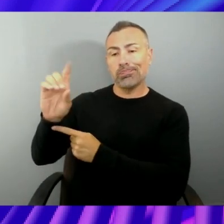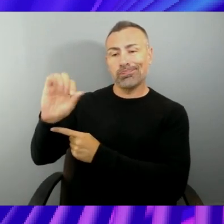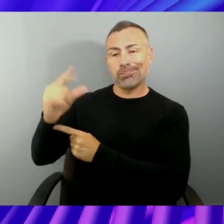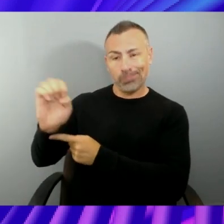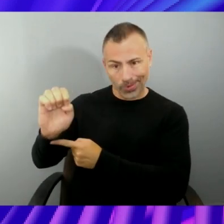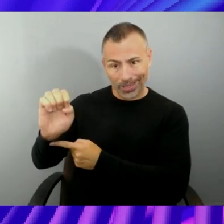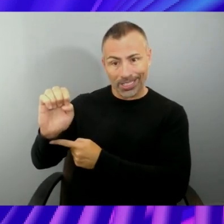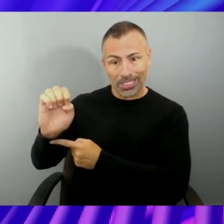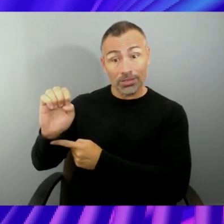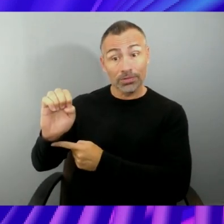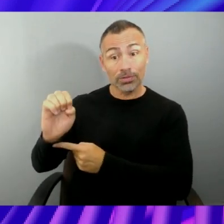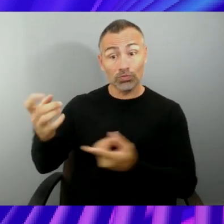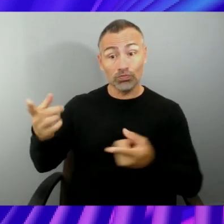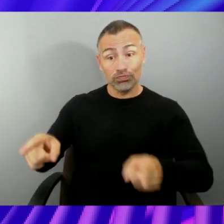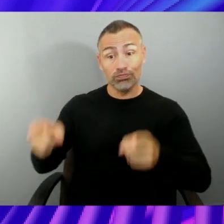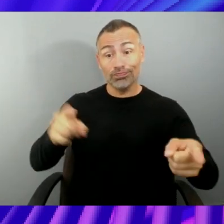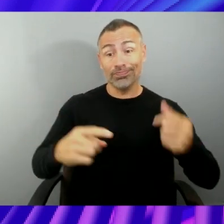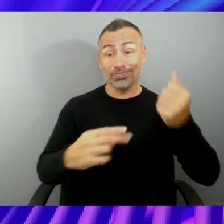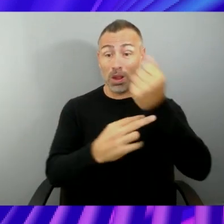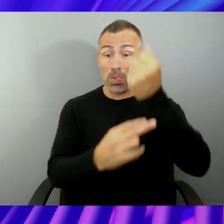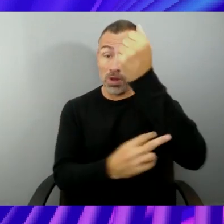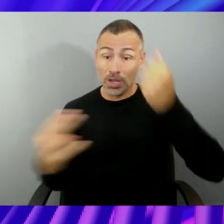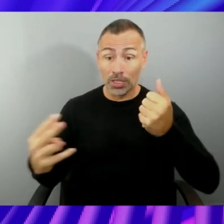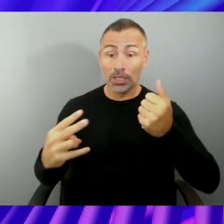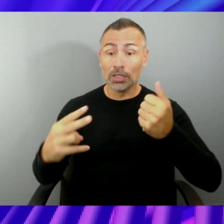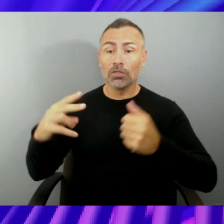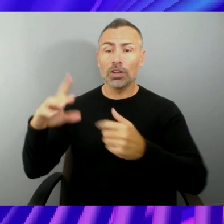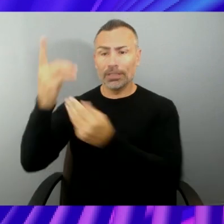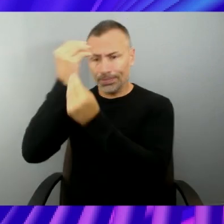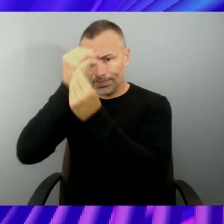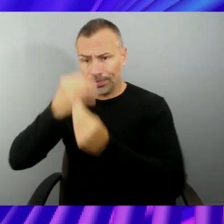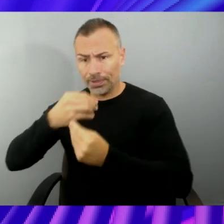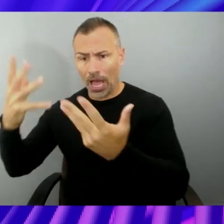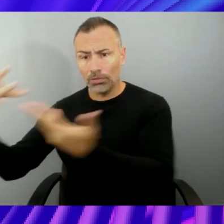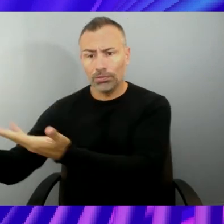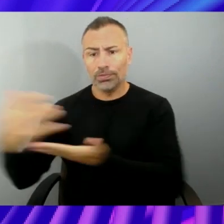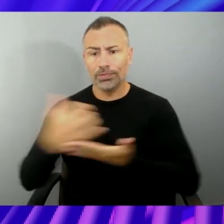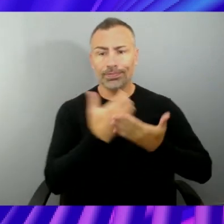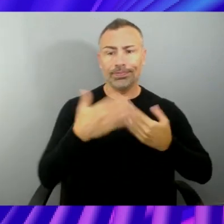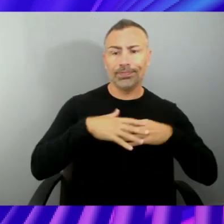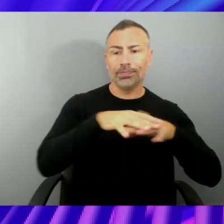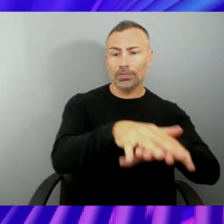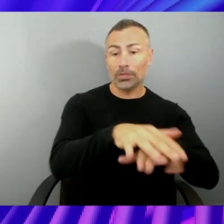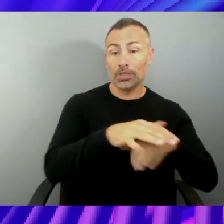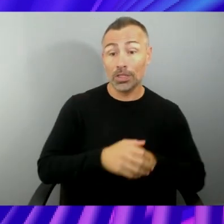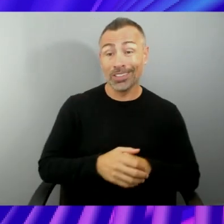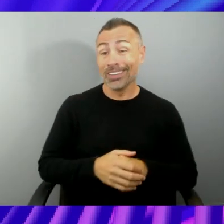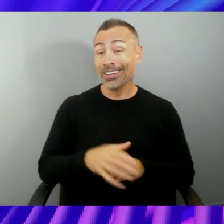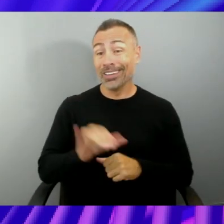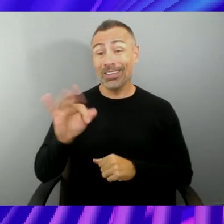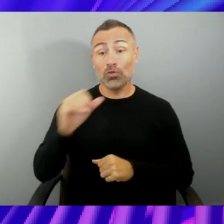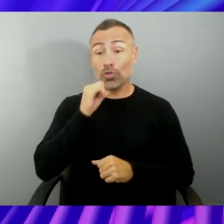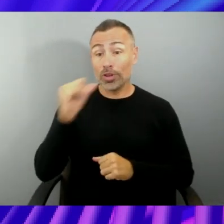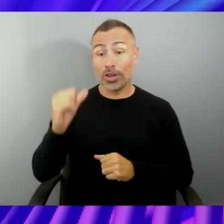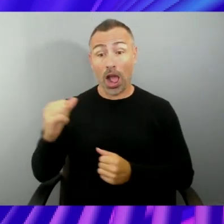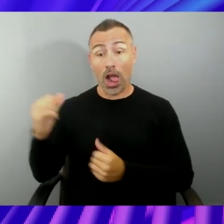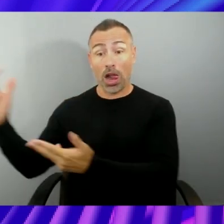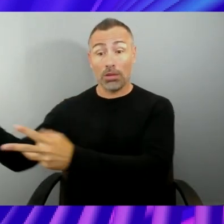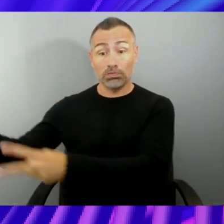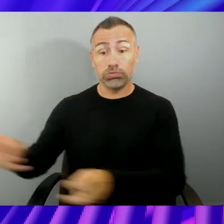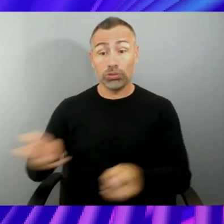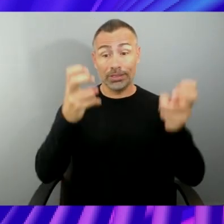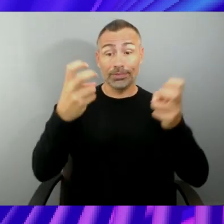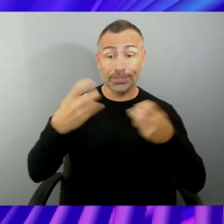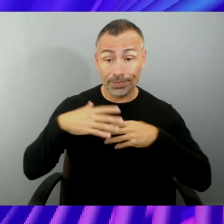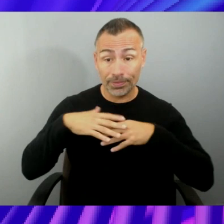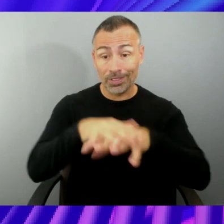for those style of integrations. And if you're not doing that today, you should. Big 100%. fan of EventBridge. I love EventBridge. Oh, yeah. But yeah, I